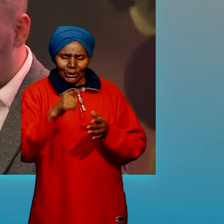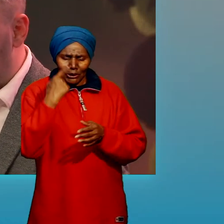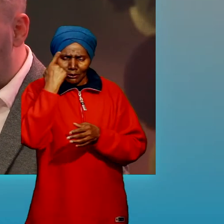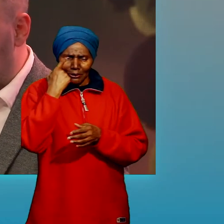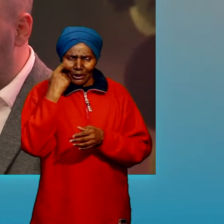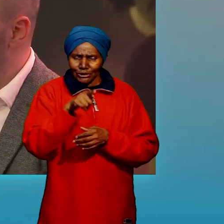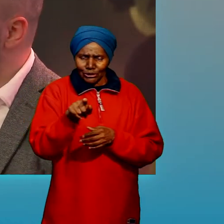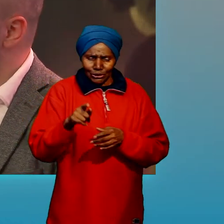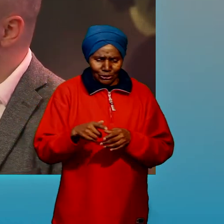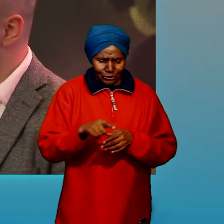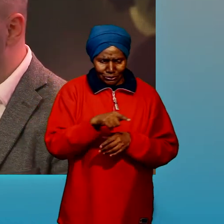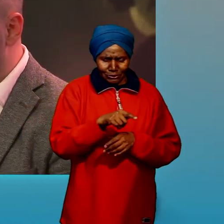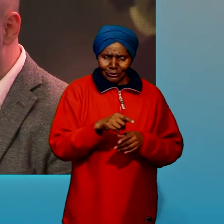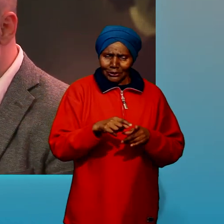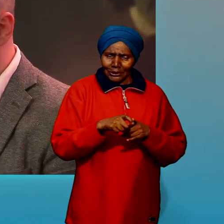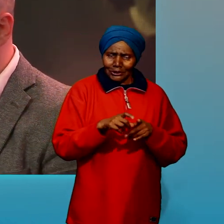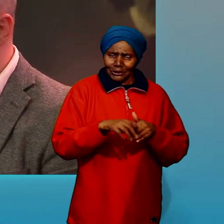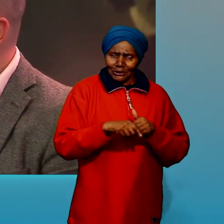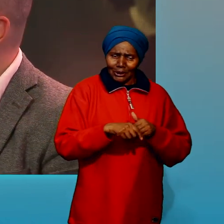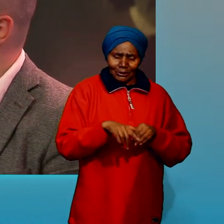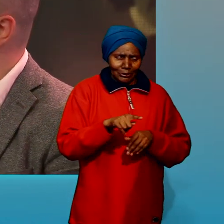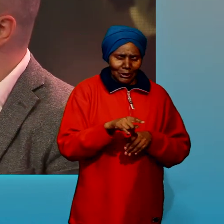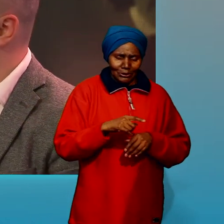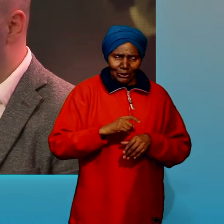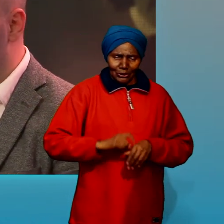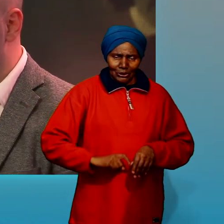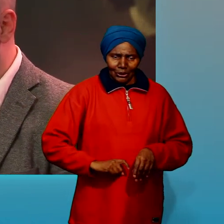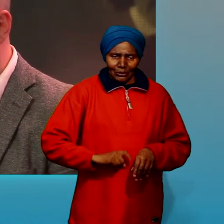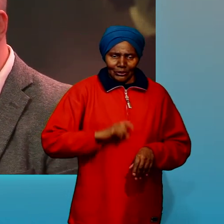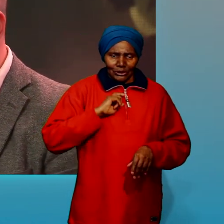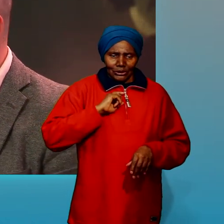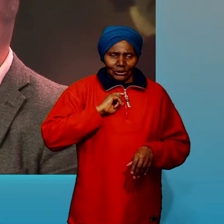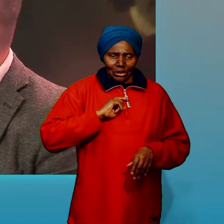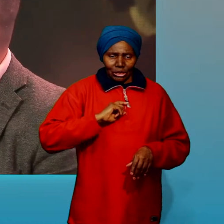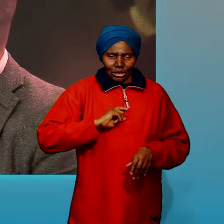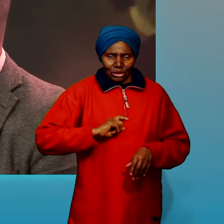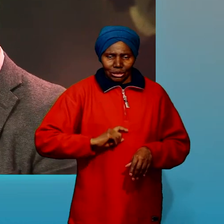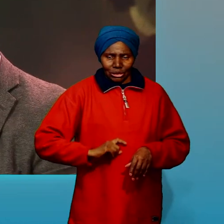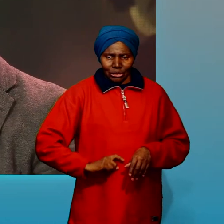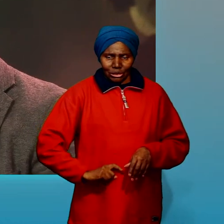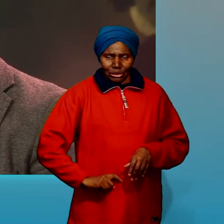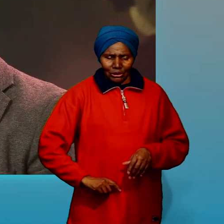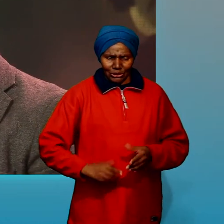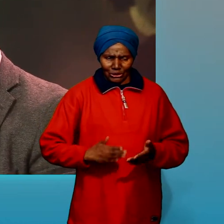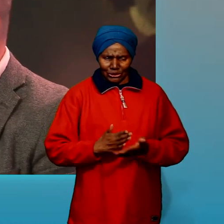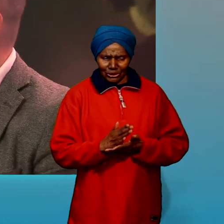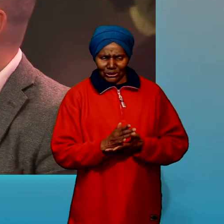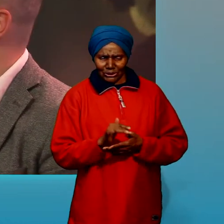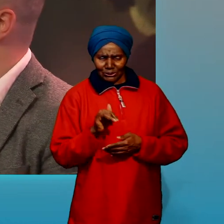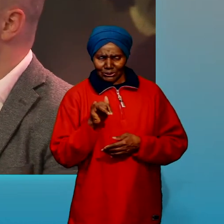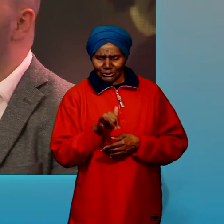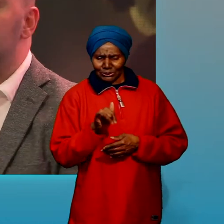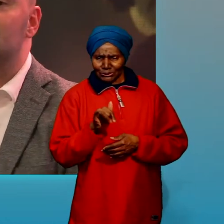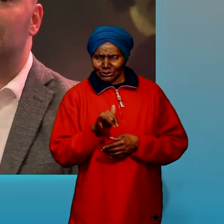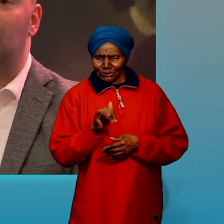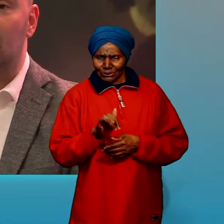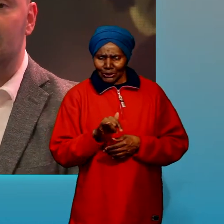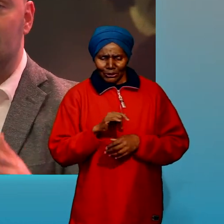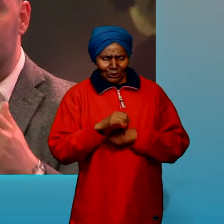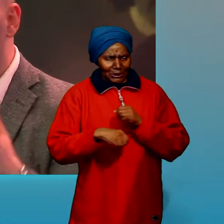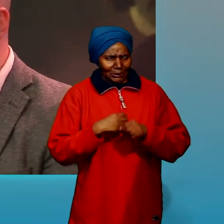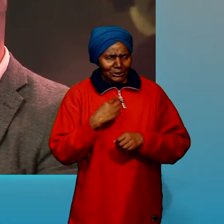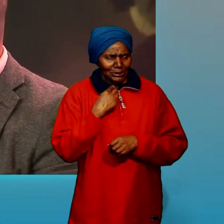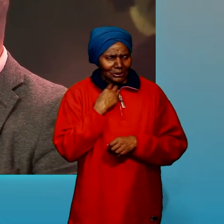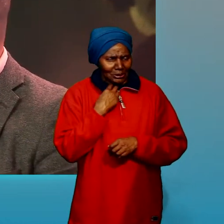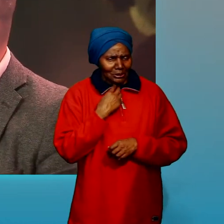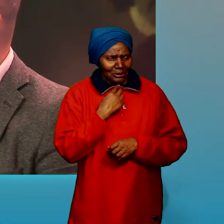hope is fragile. Your confidence may be eroding. Your trust is languishing. Your disillusionment is setting in. Your